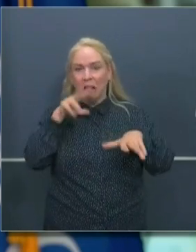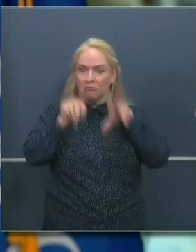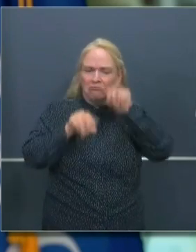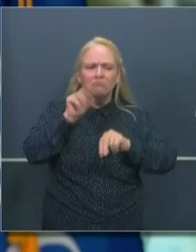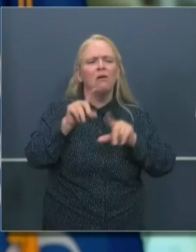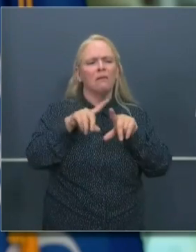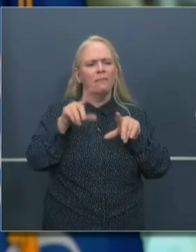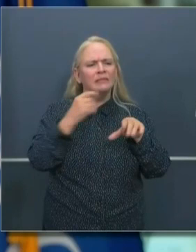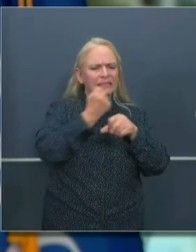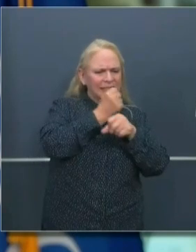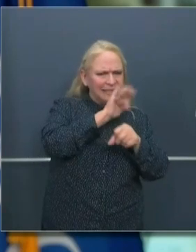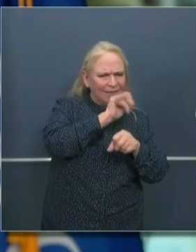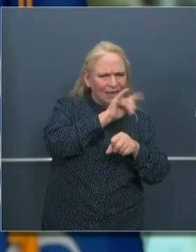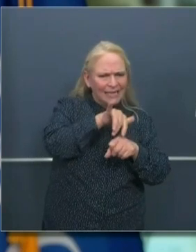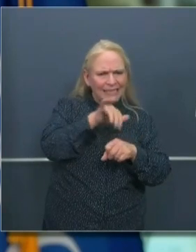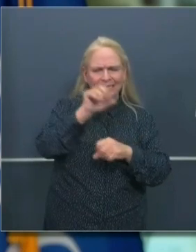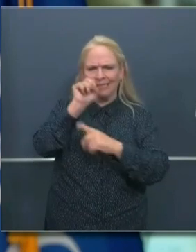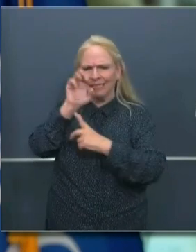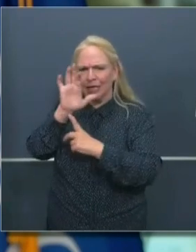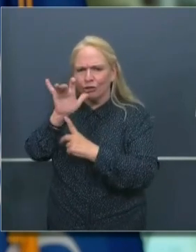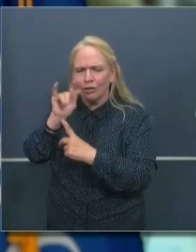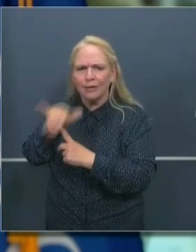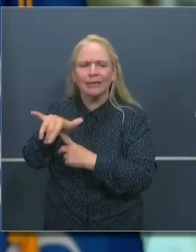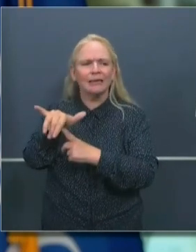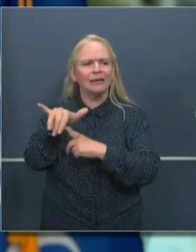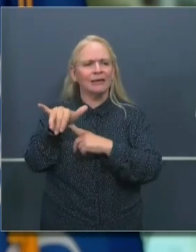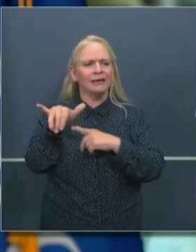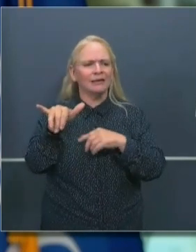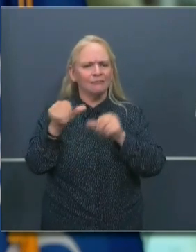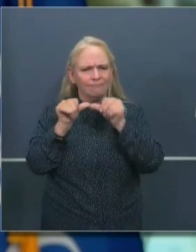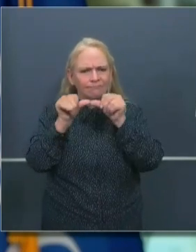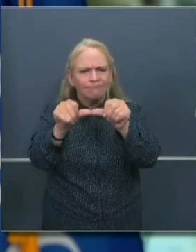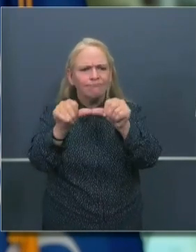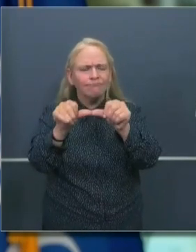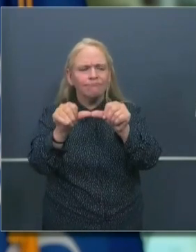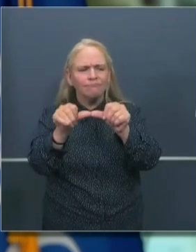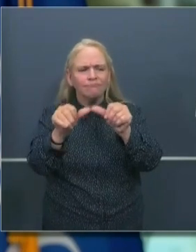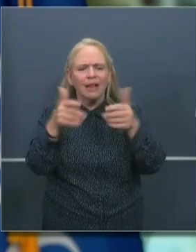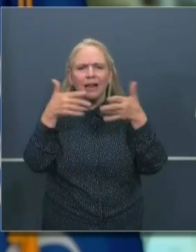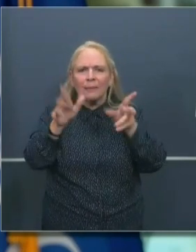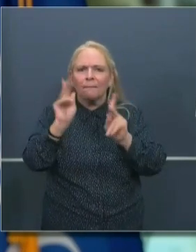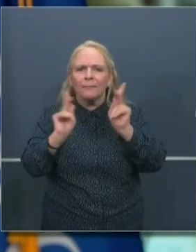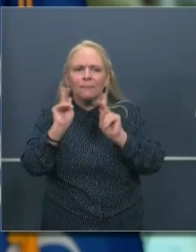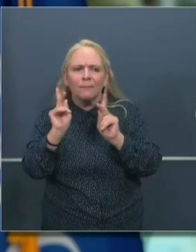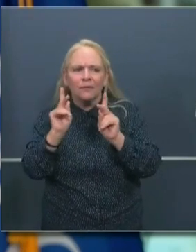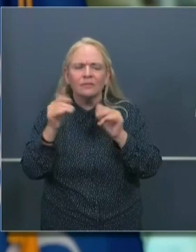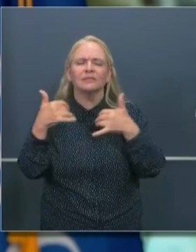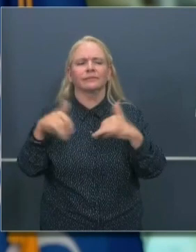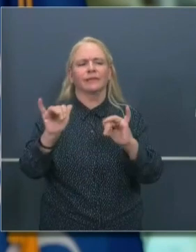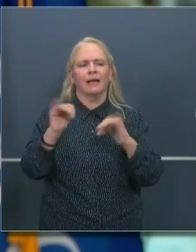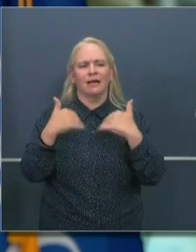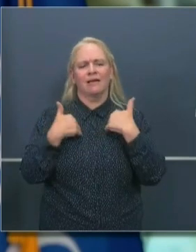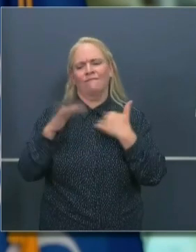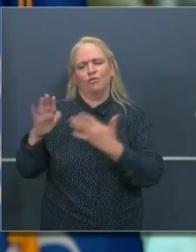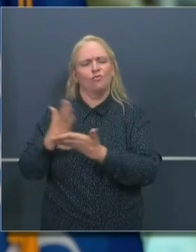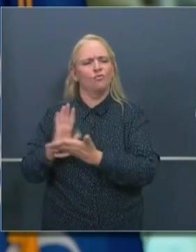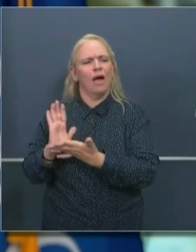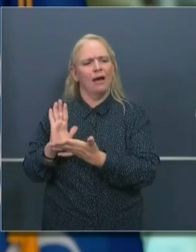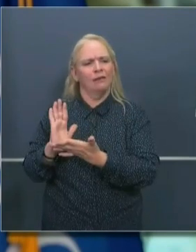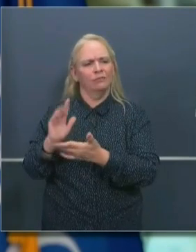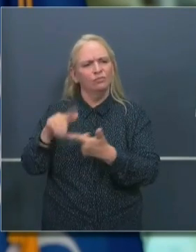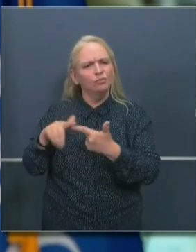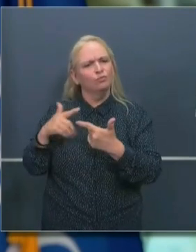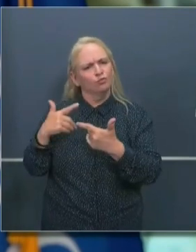safety and security and the ability to continue to allow for people to exercise their